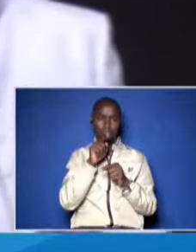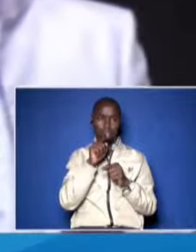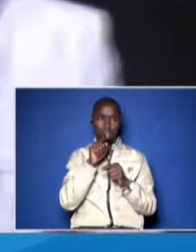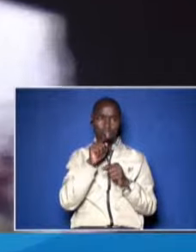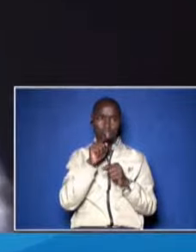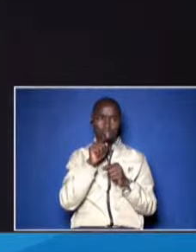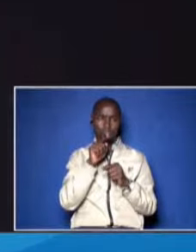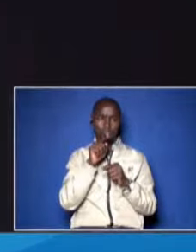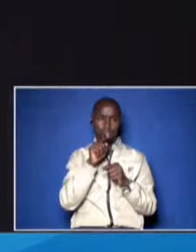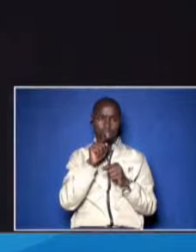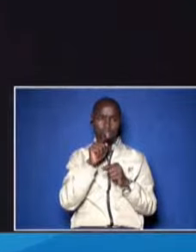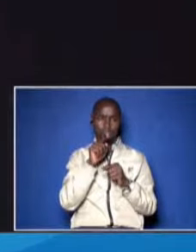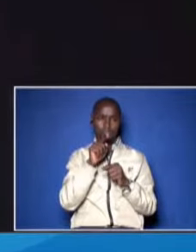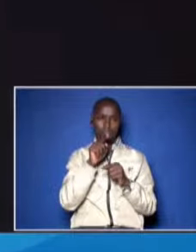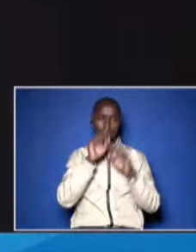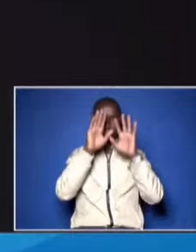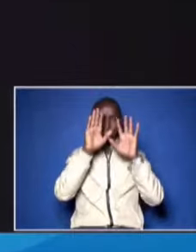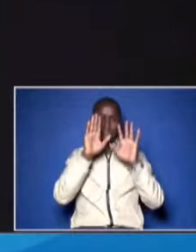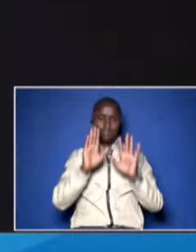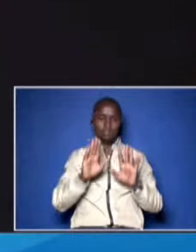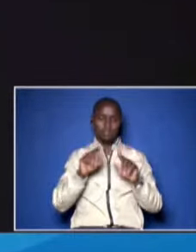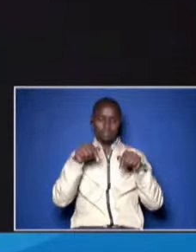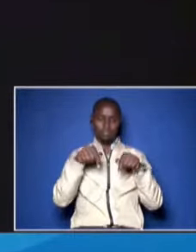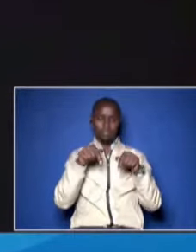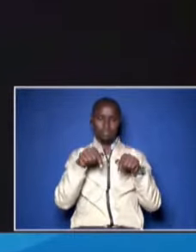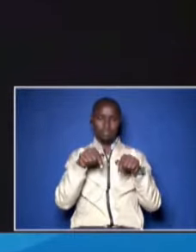you on the importance